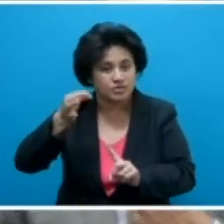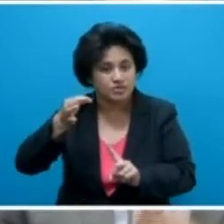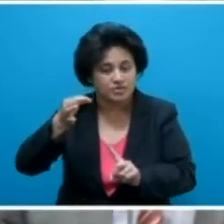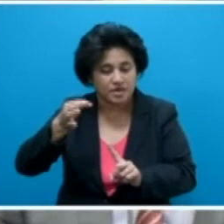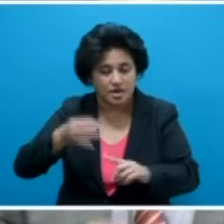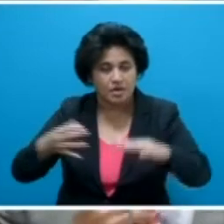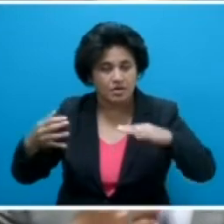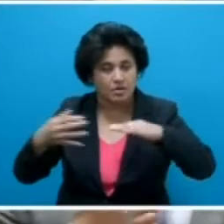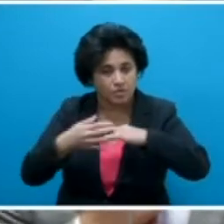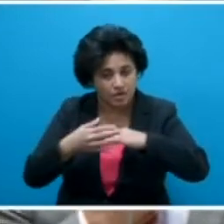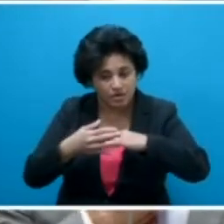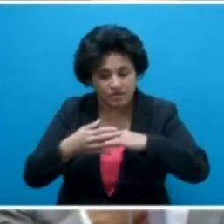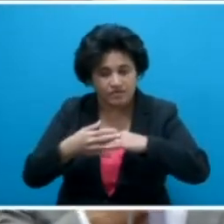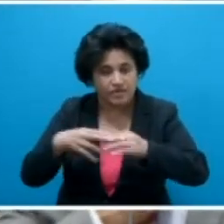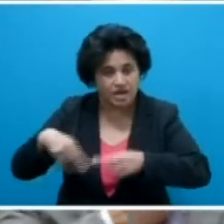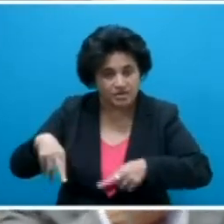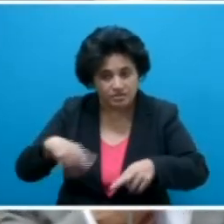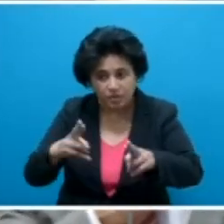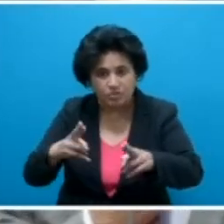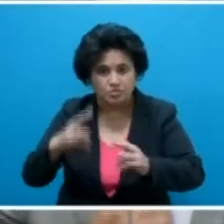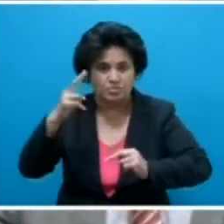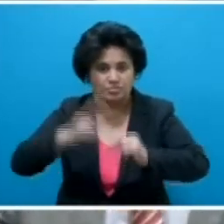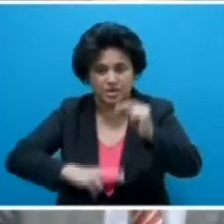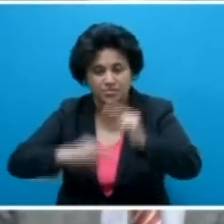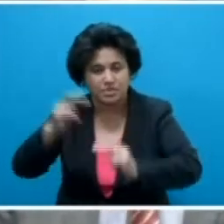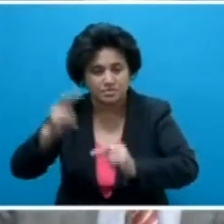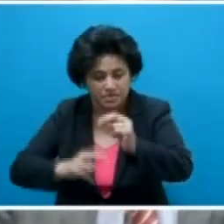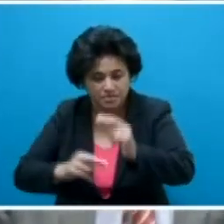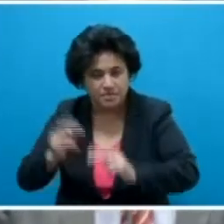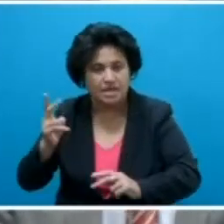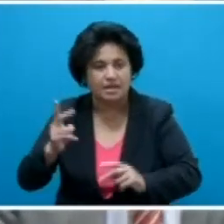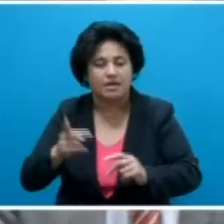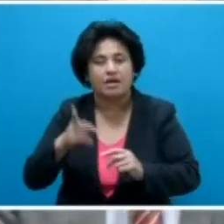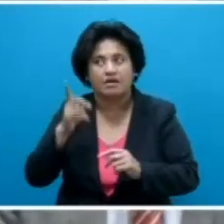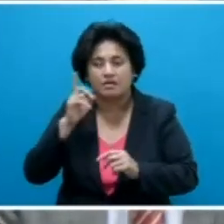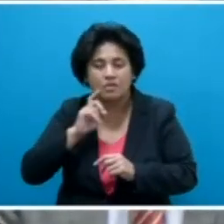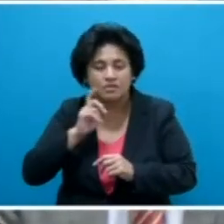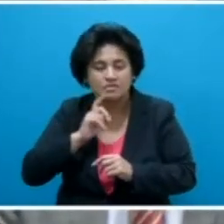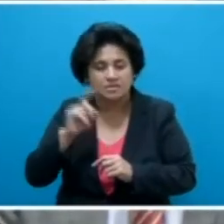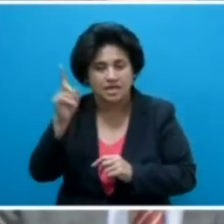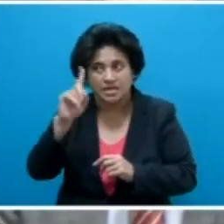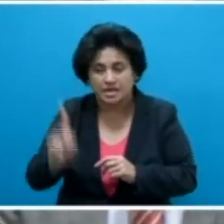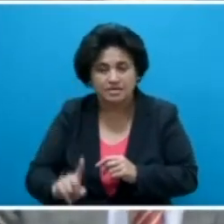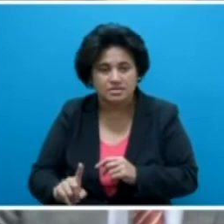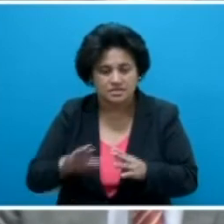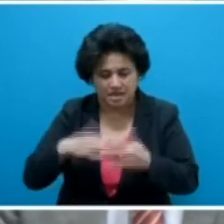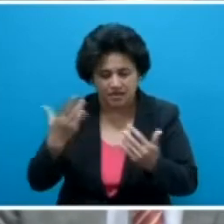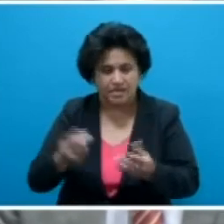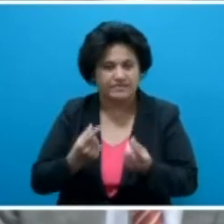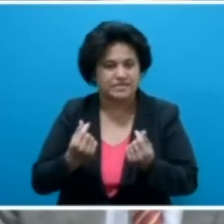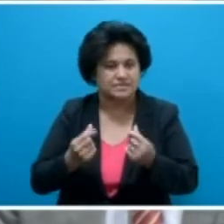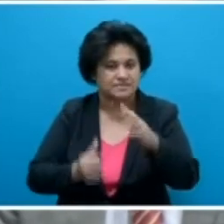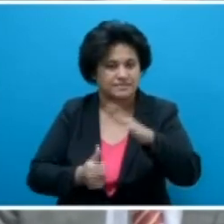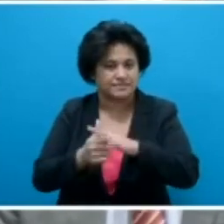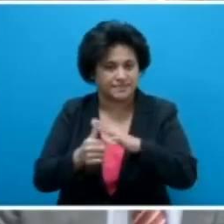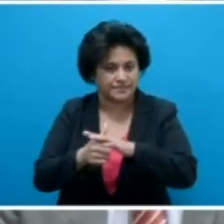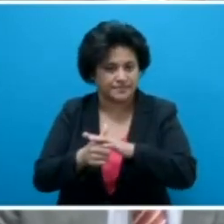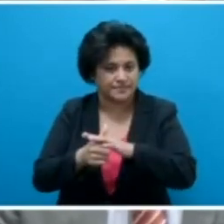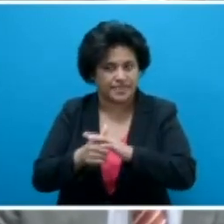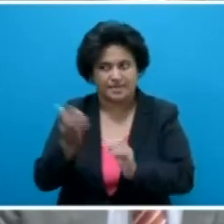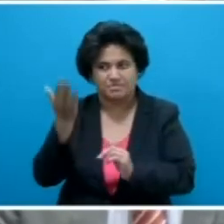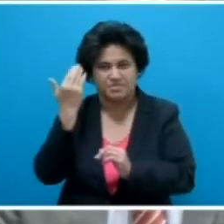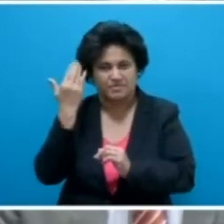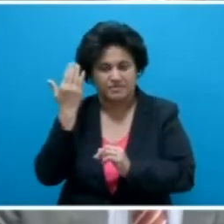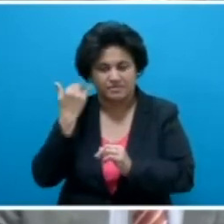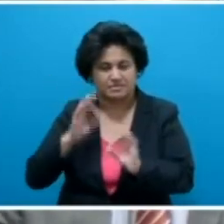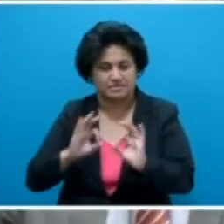jetties, provided electricity and water to places that never had access to these services